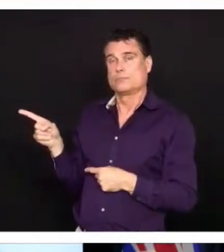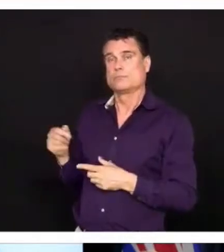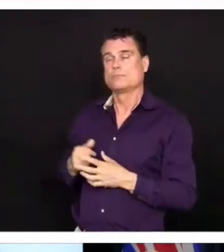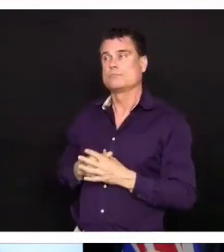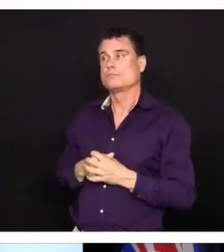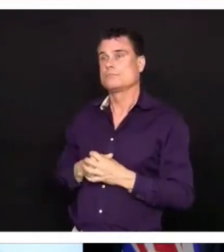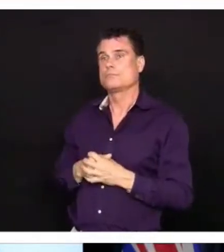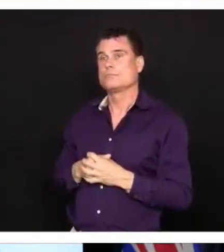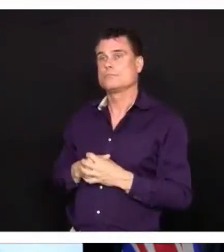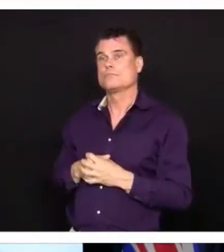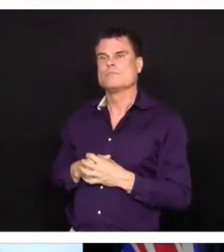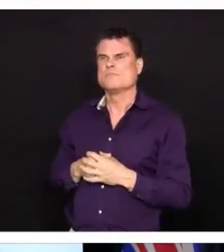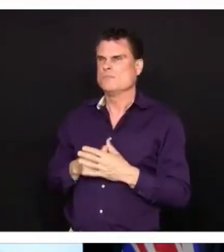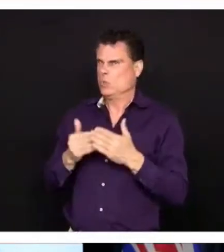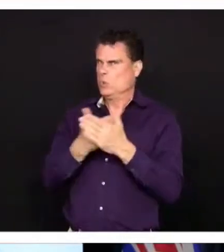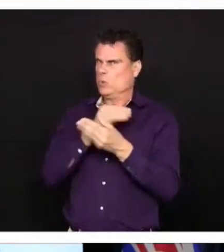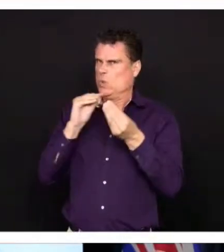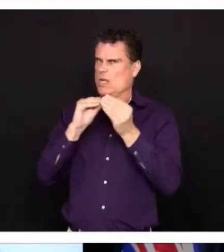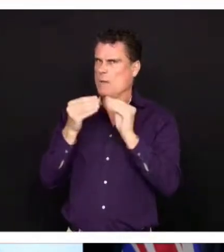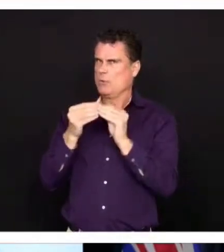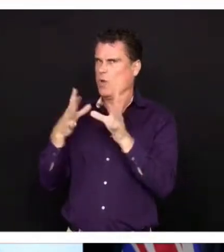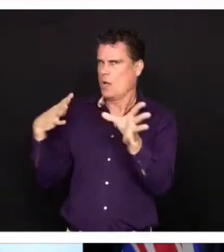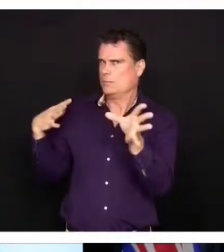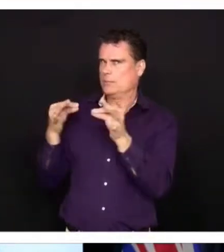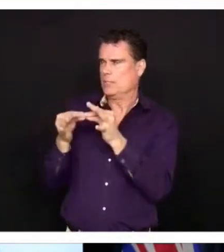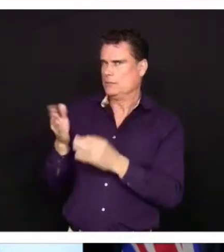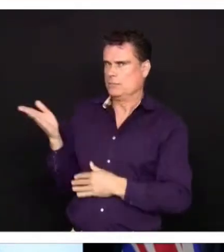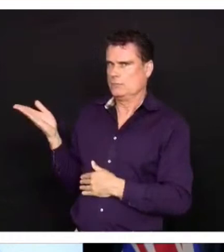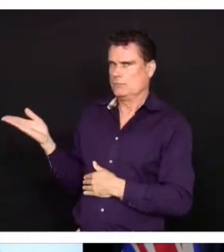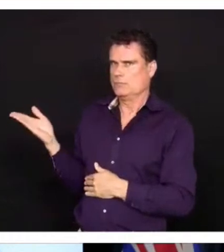other jurisdictions that we compared ourselves to a few